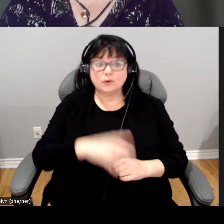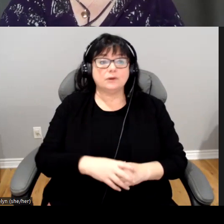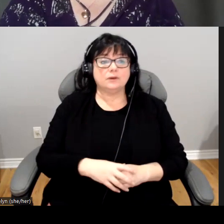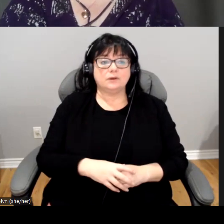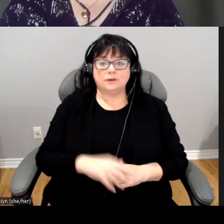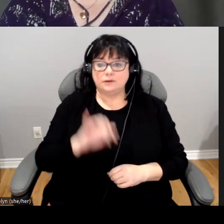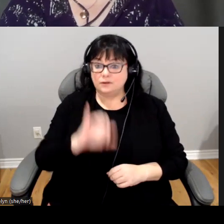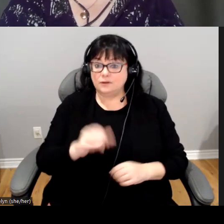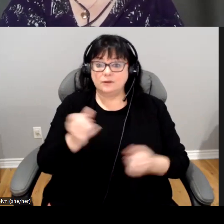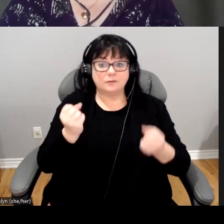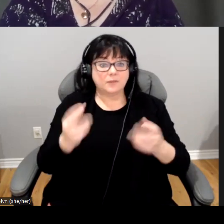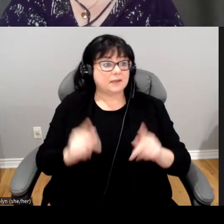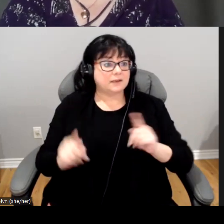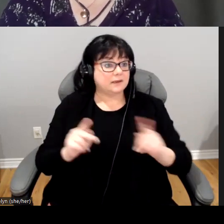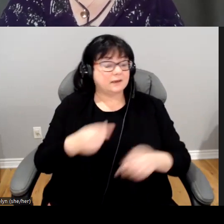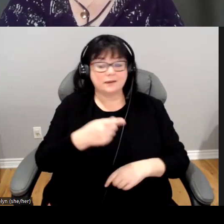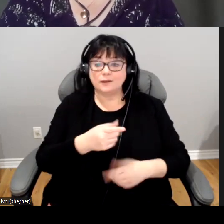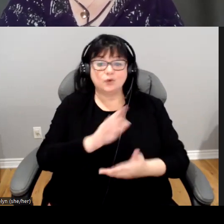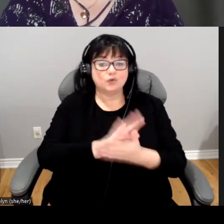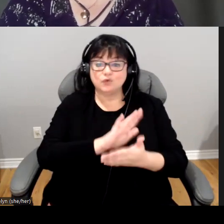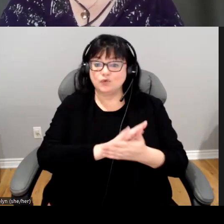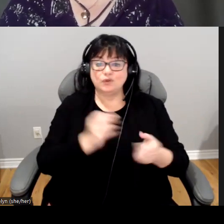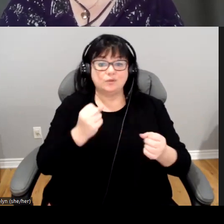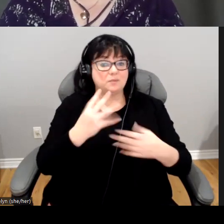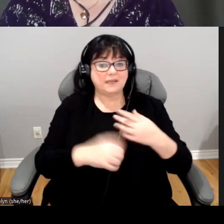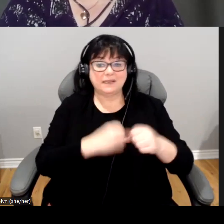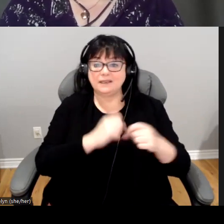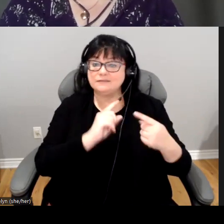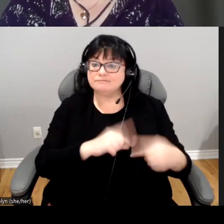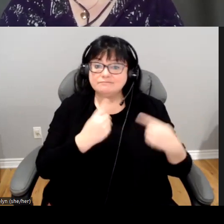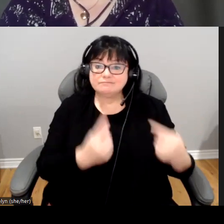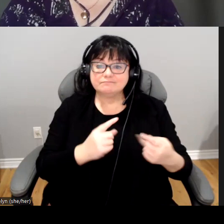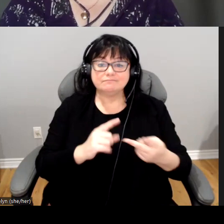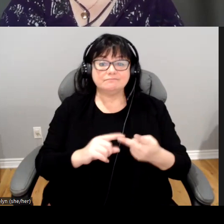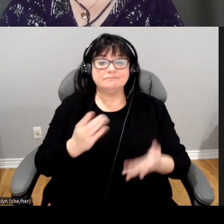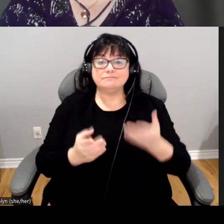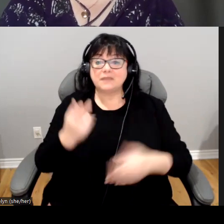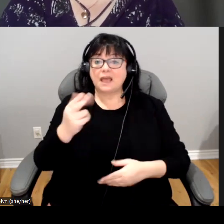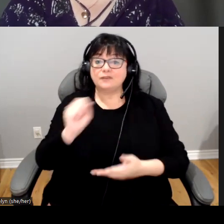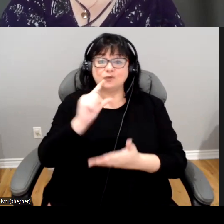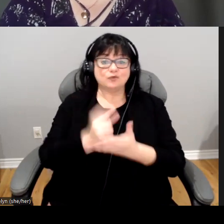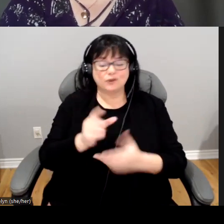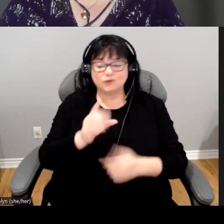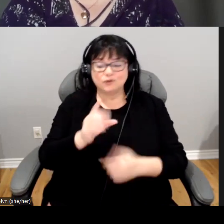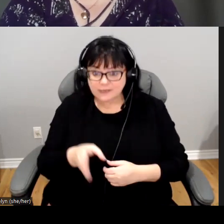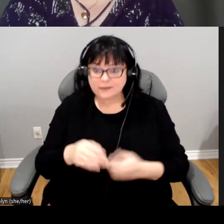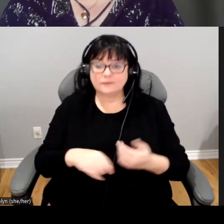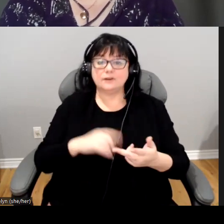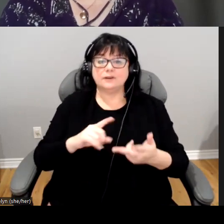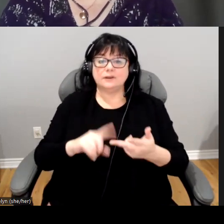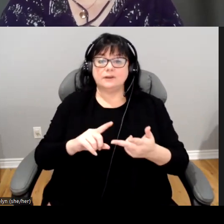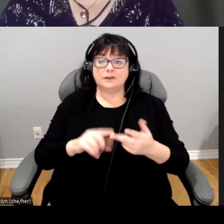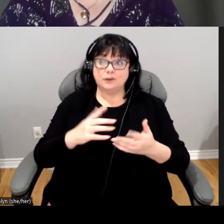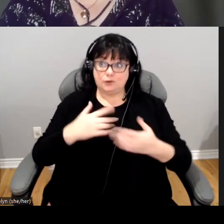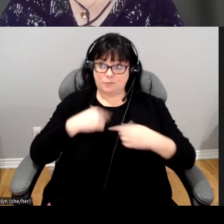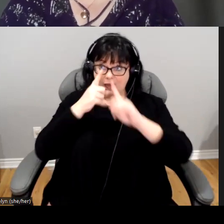training. They may not have completed high school. Maybe they don't have the prerequisites for their training goals, or maybe they're just